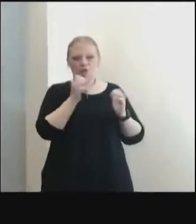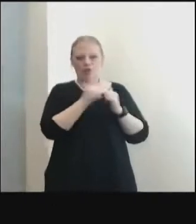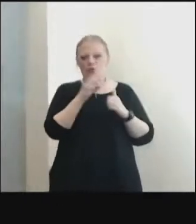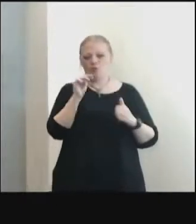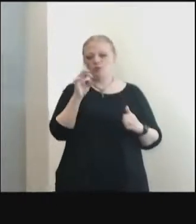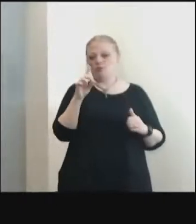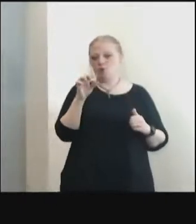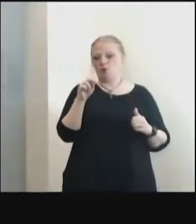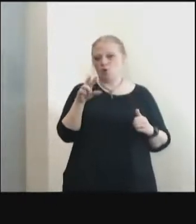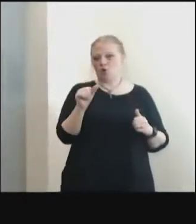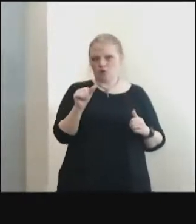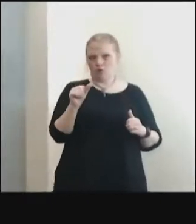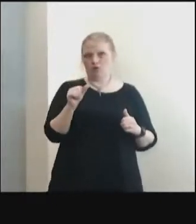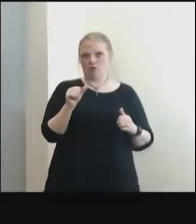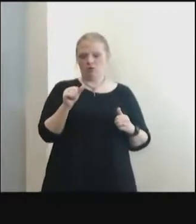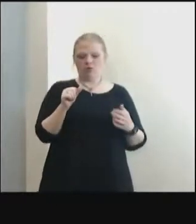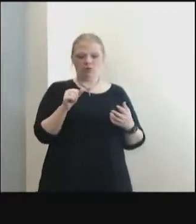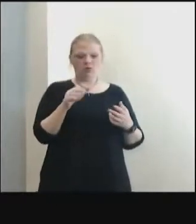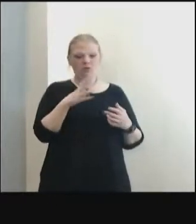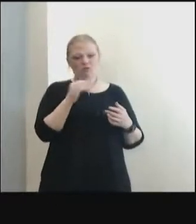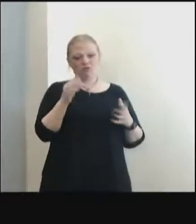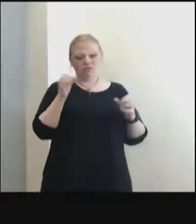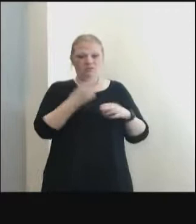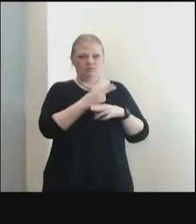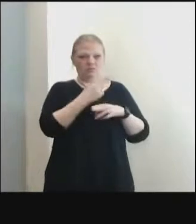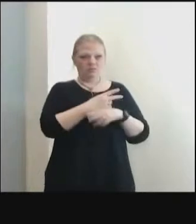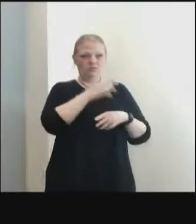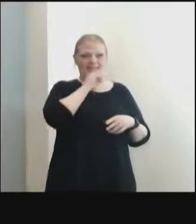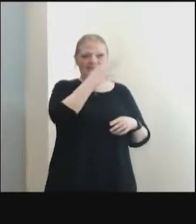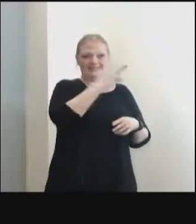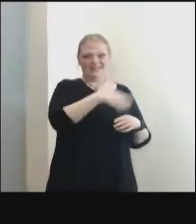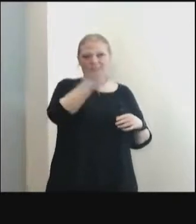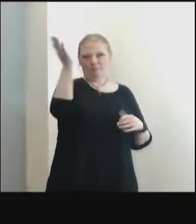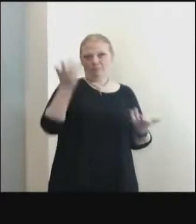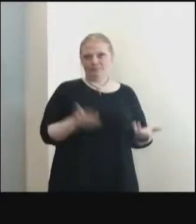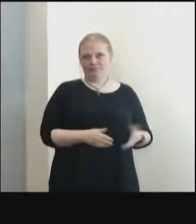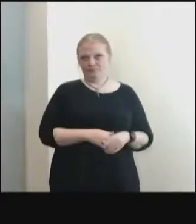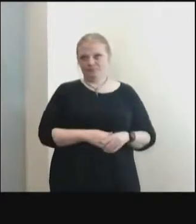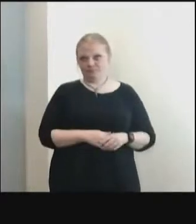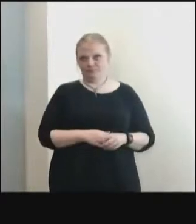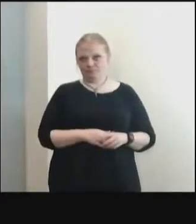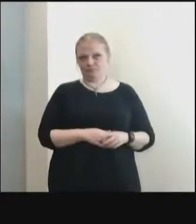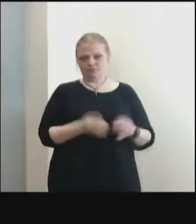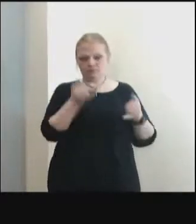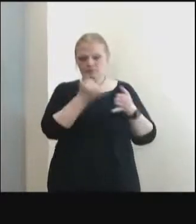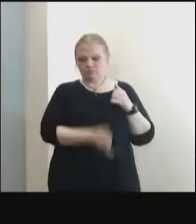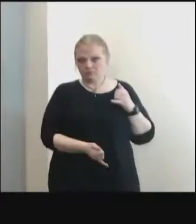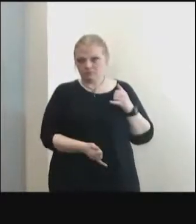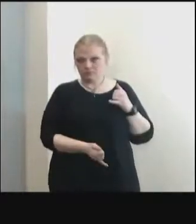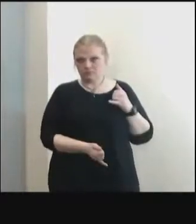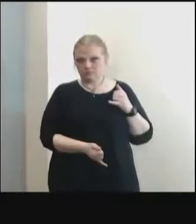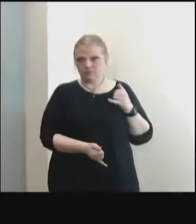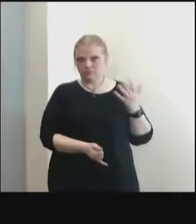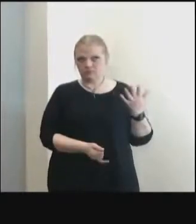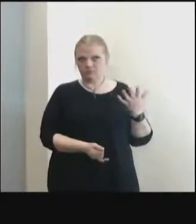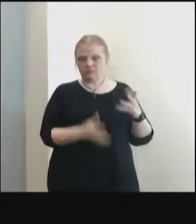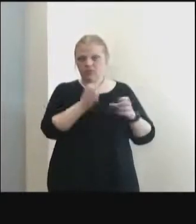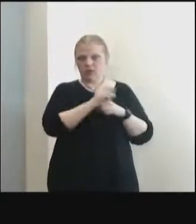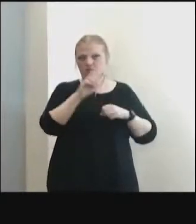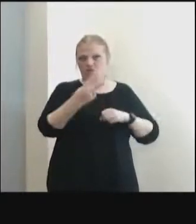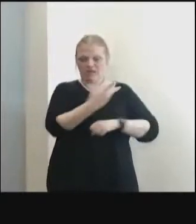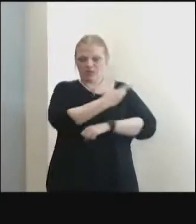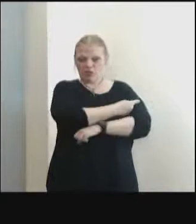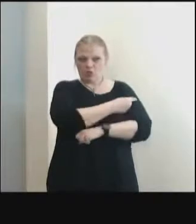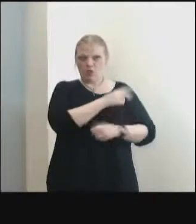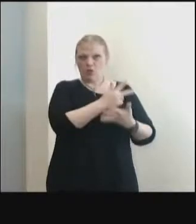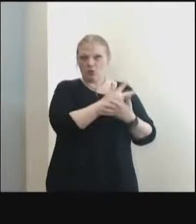Moderna. And the other thing is we can use it from 16 and above. And the final thing is you get your second dose in 3